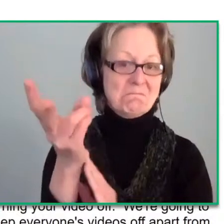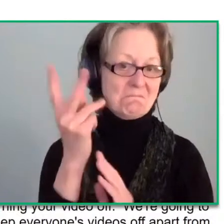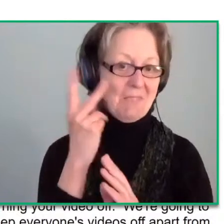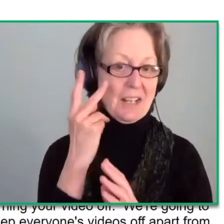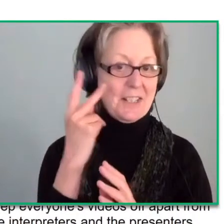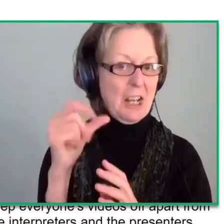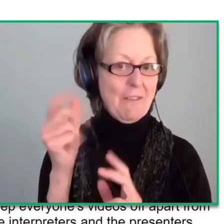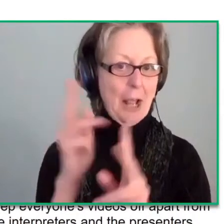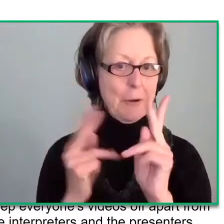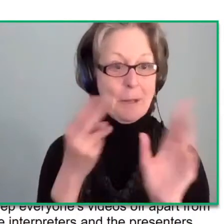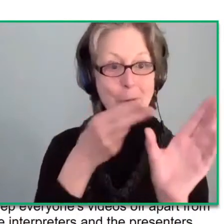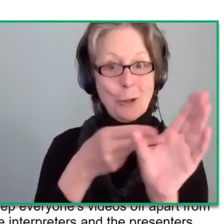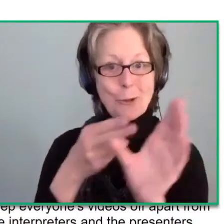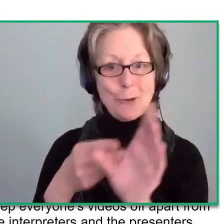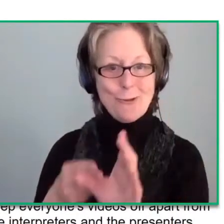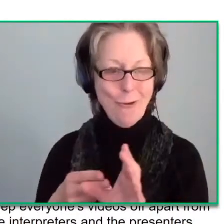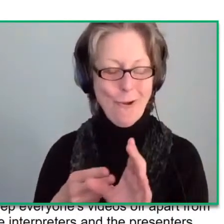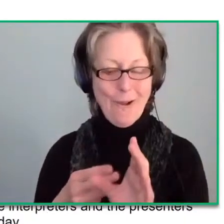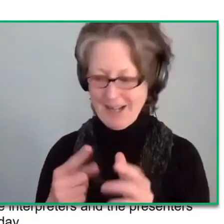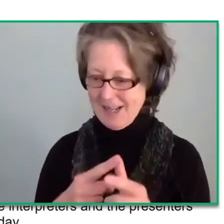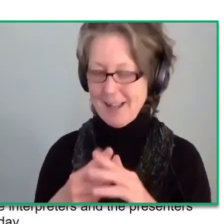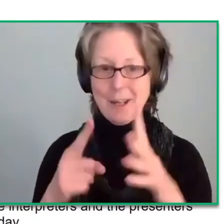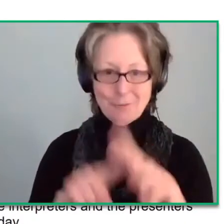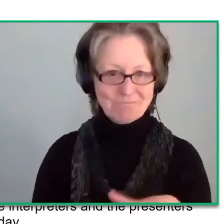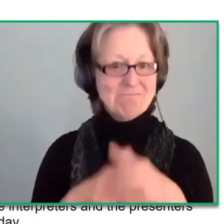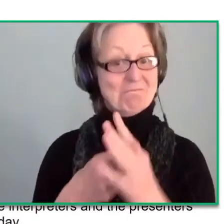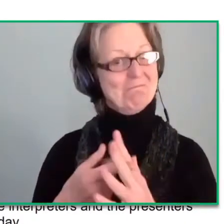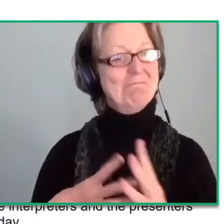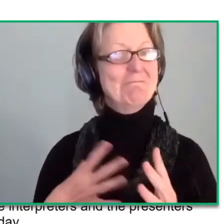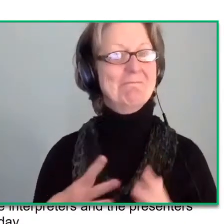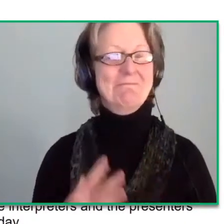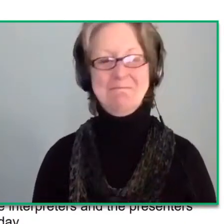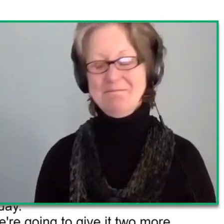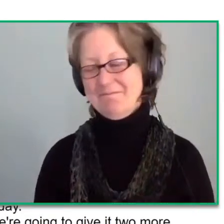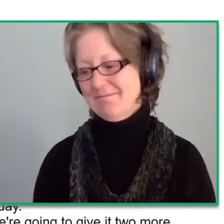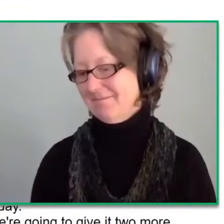Any other people joining before I officially get started?